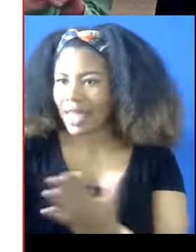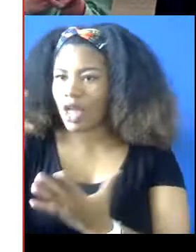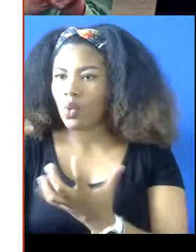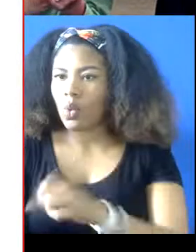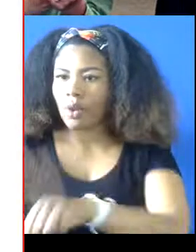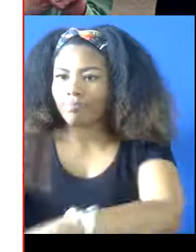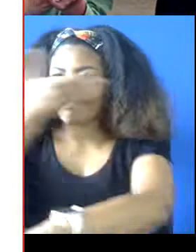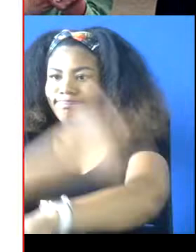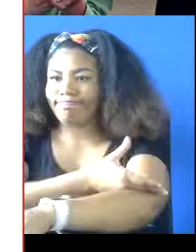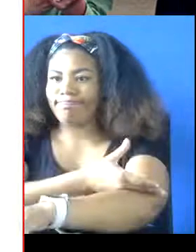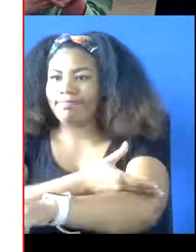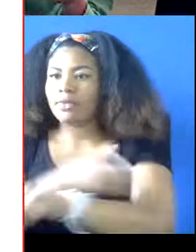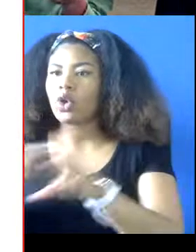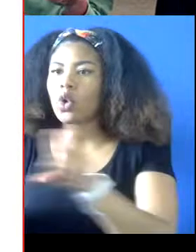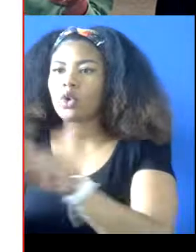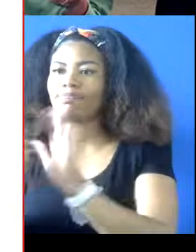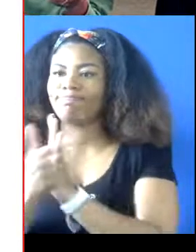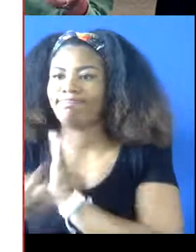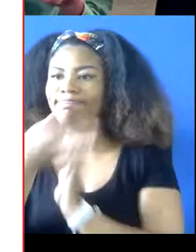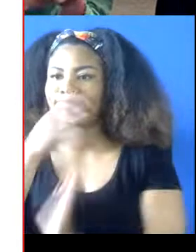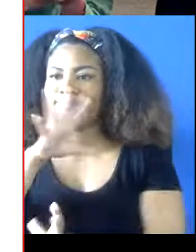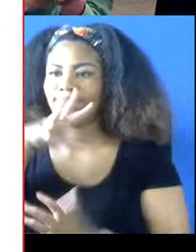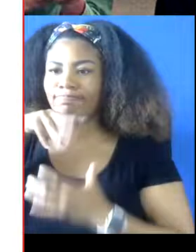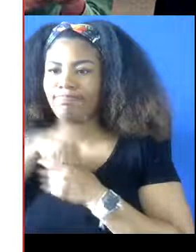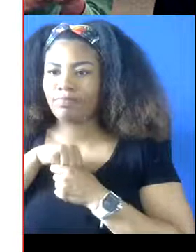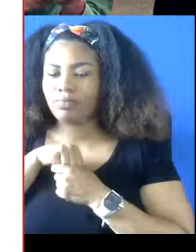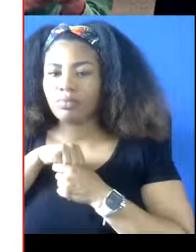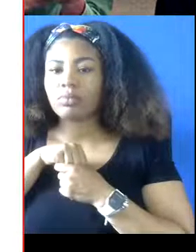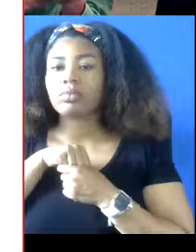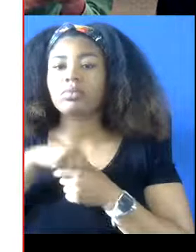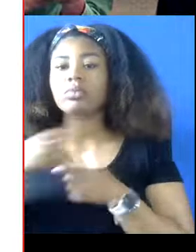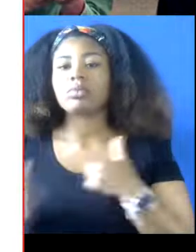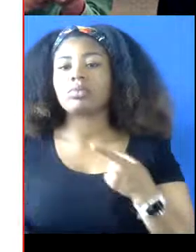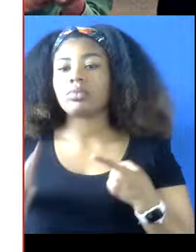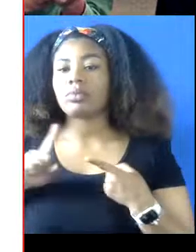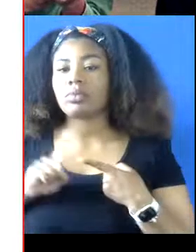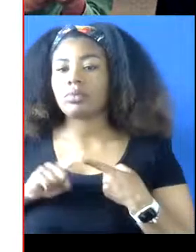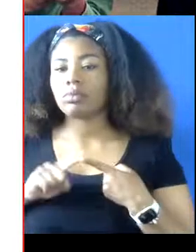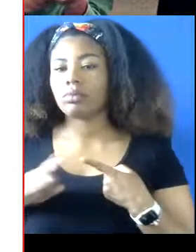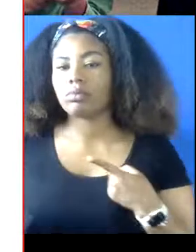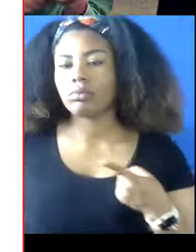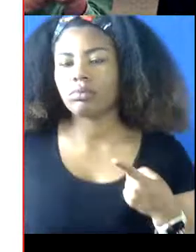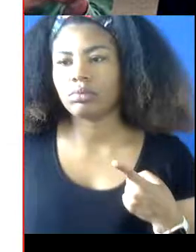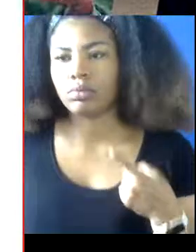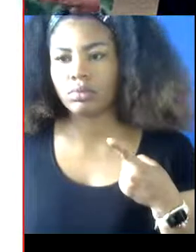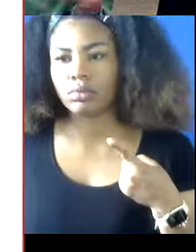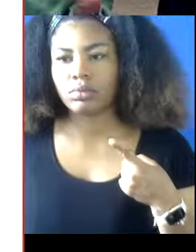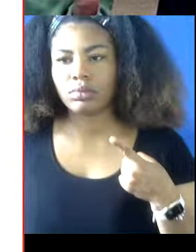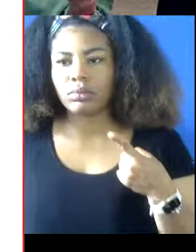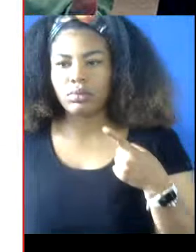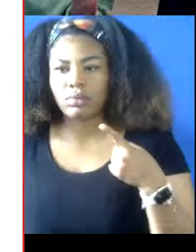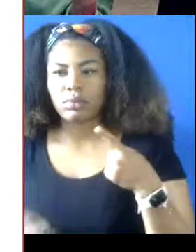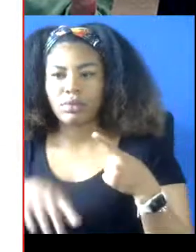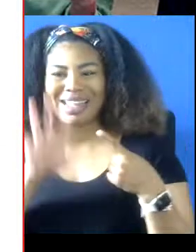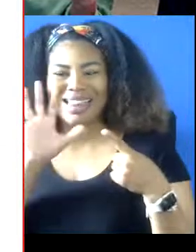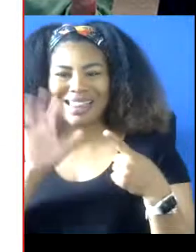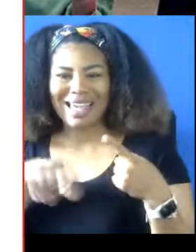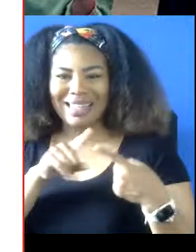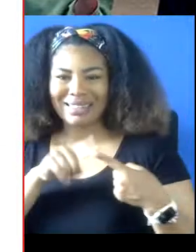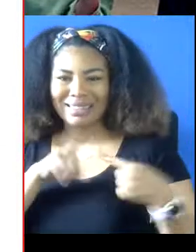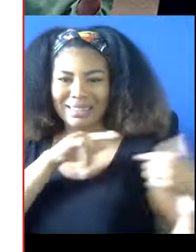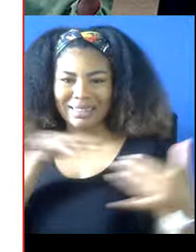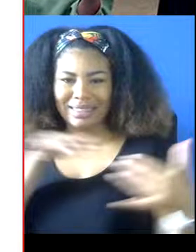develop. And so what the first study that we're sharing this morning talks about, we should look at different forms of